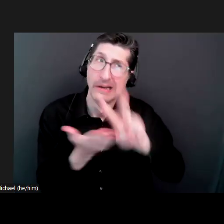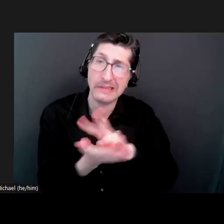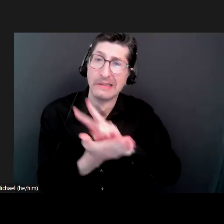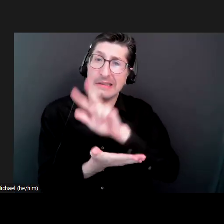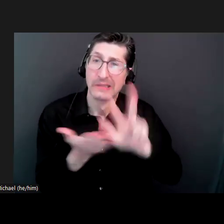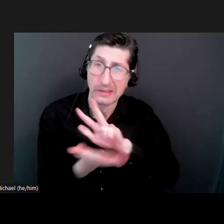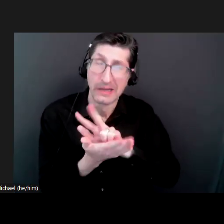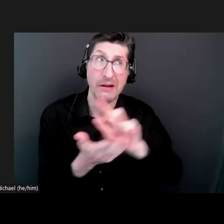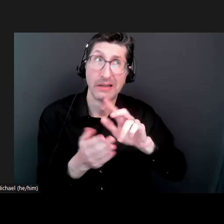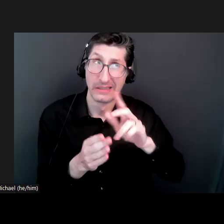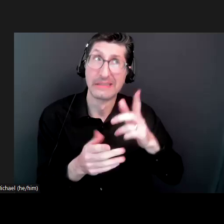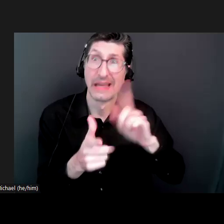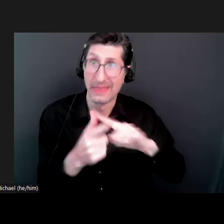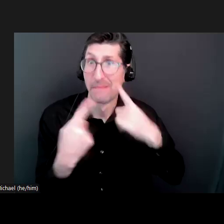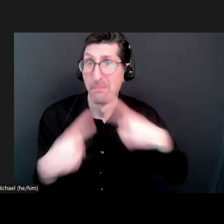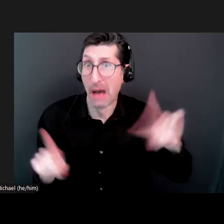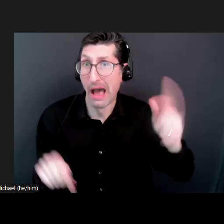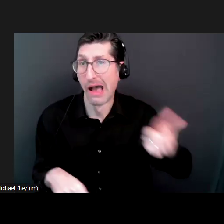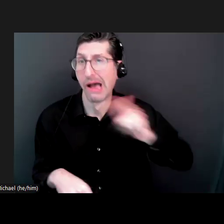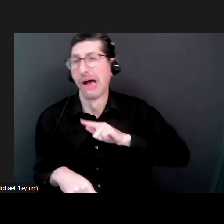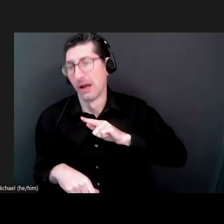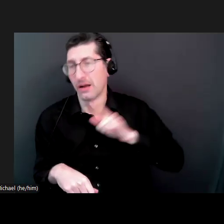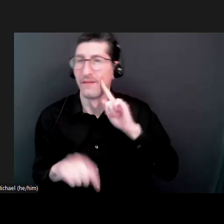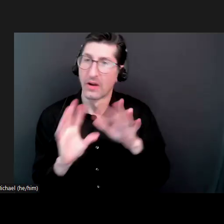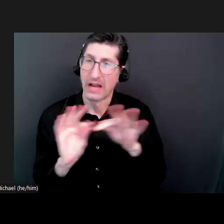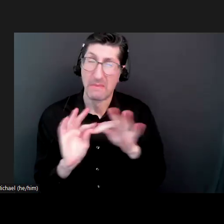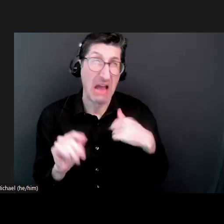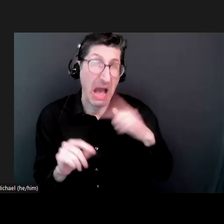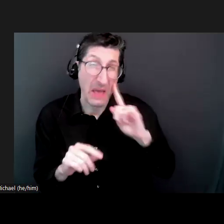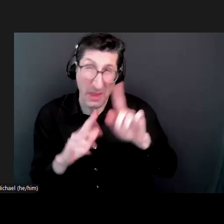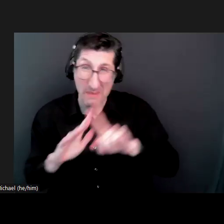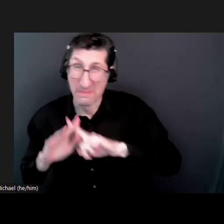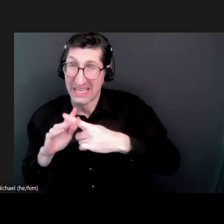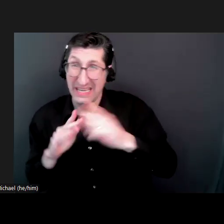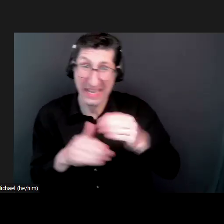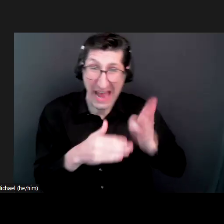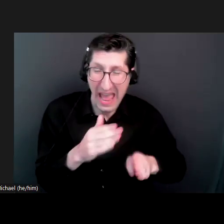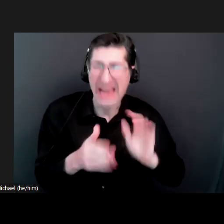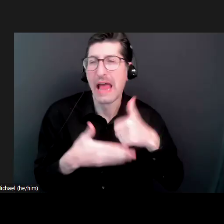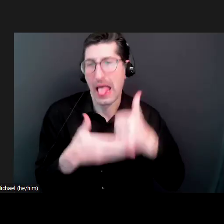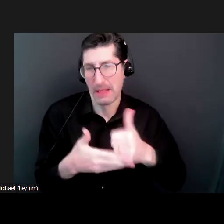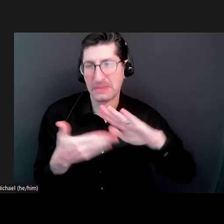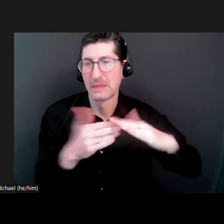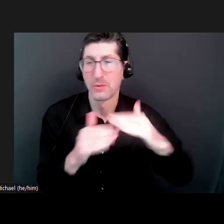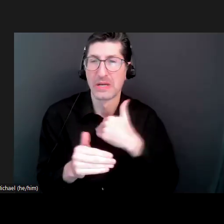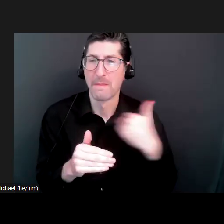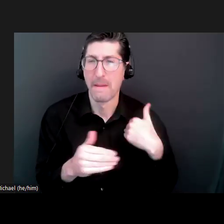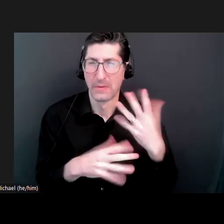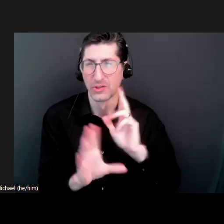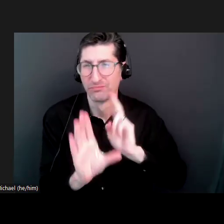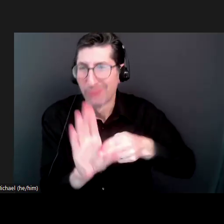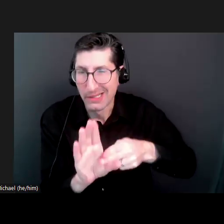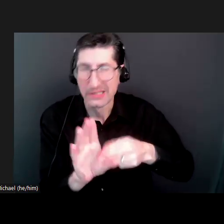just be a new and maybe helpful way for community members to participate at the beginning or at the end of